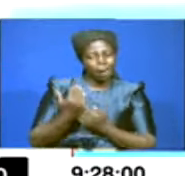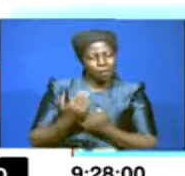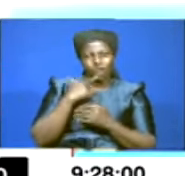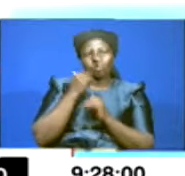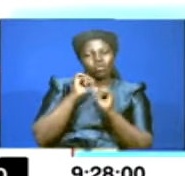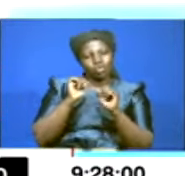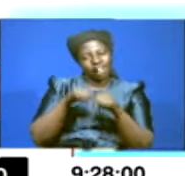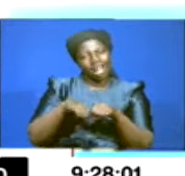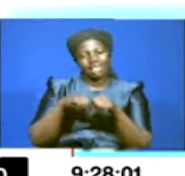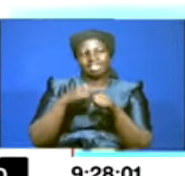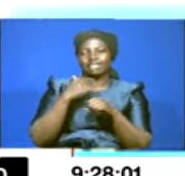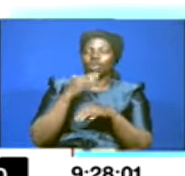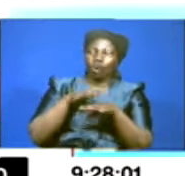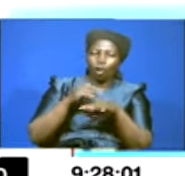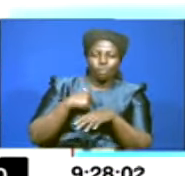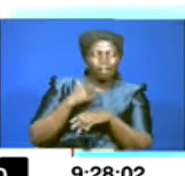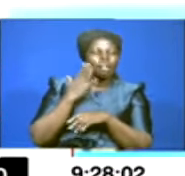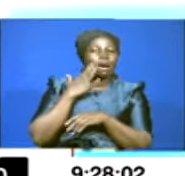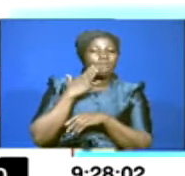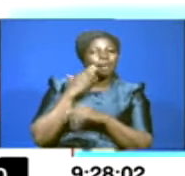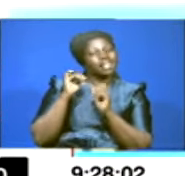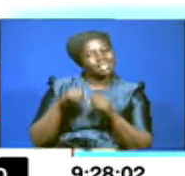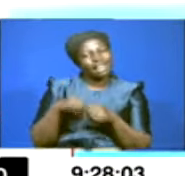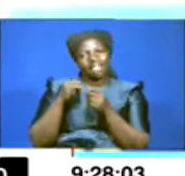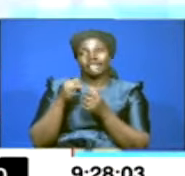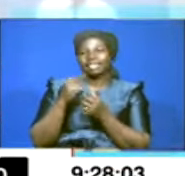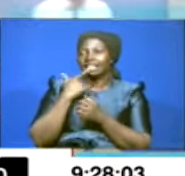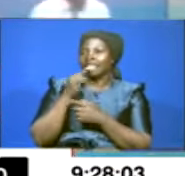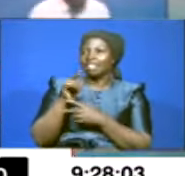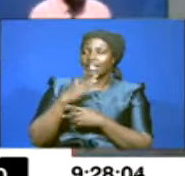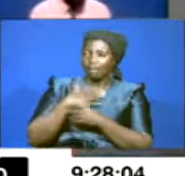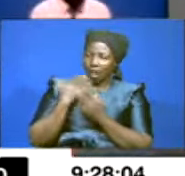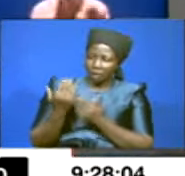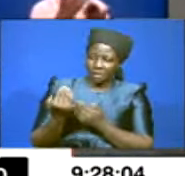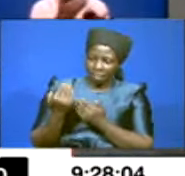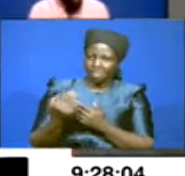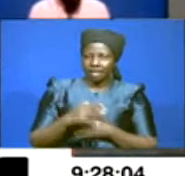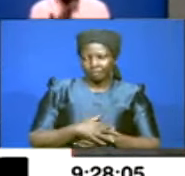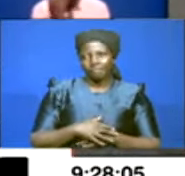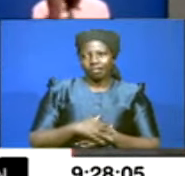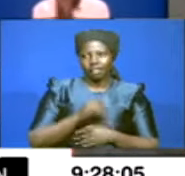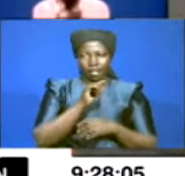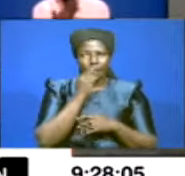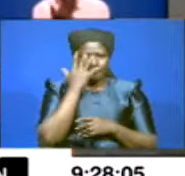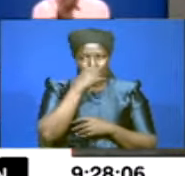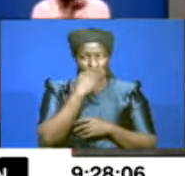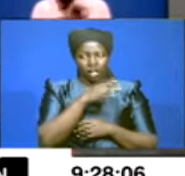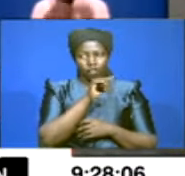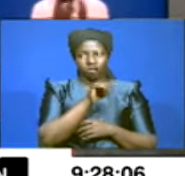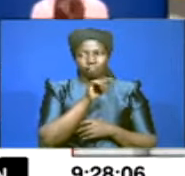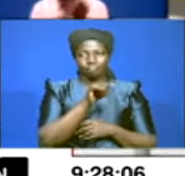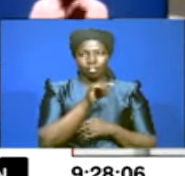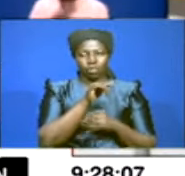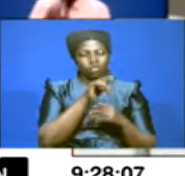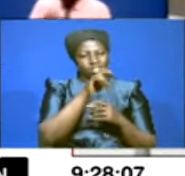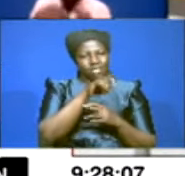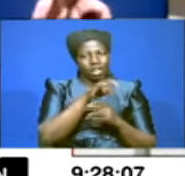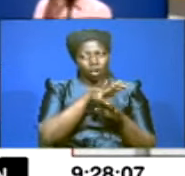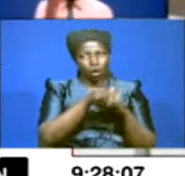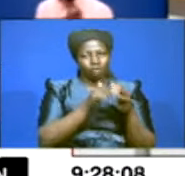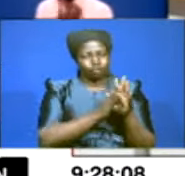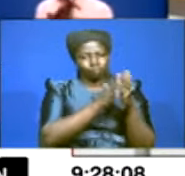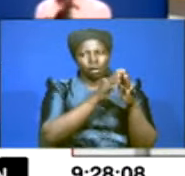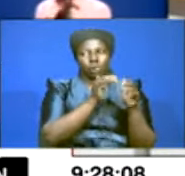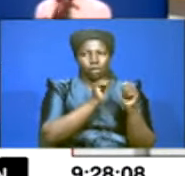I can cherish as my baby. That is wonderful. That is wonderful. Yeah. You deserve all the accolades we can give you. You've been